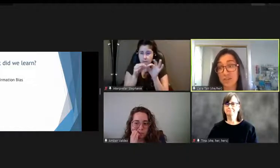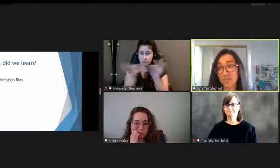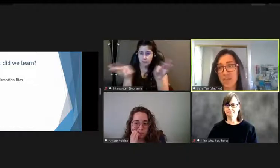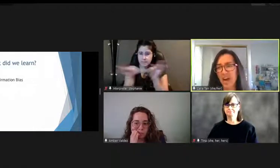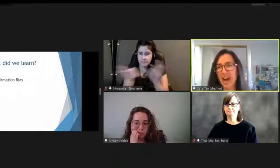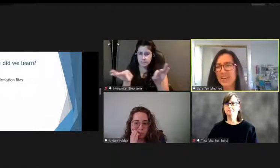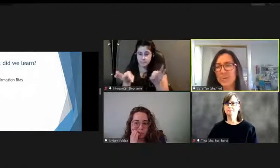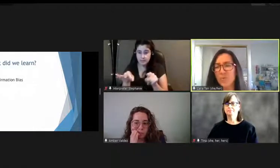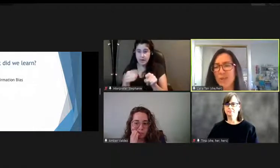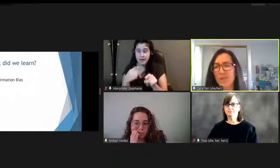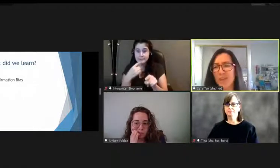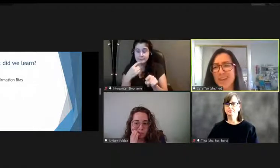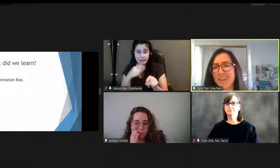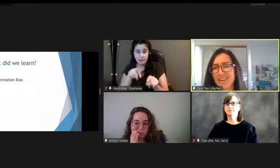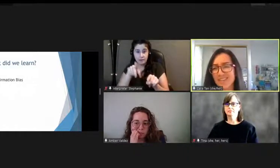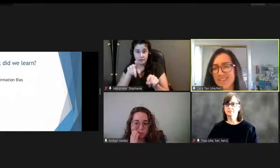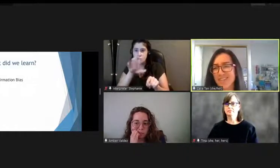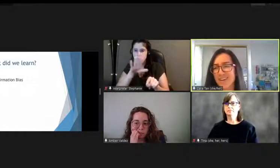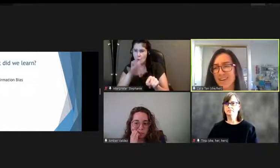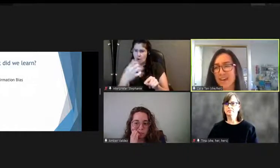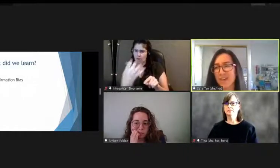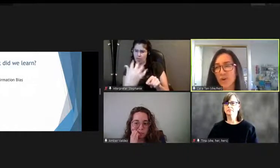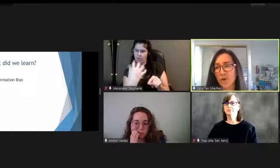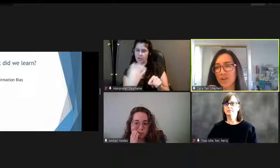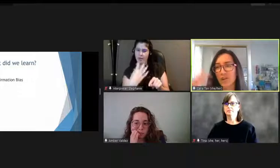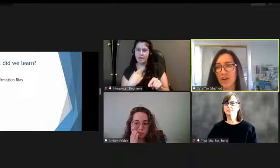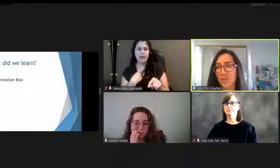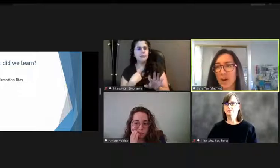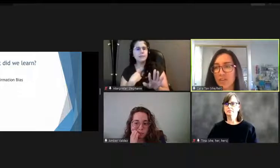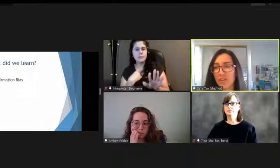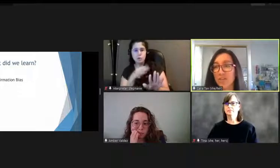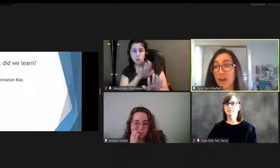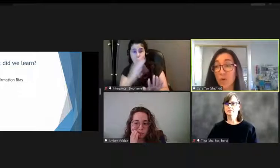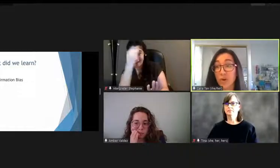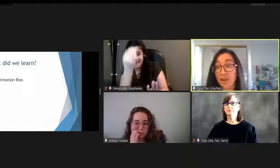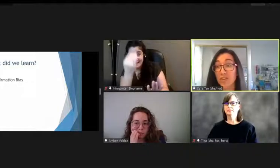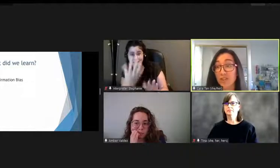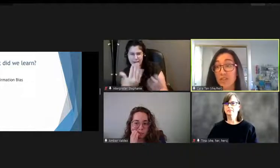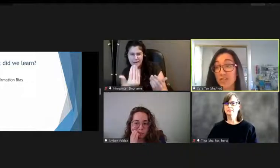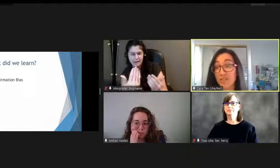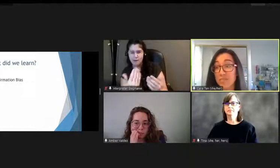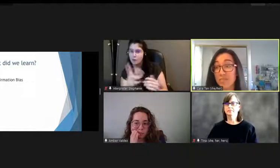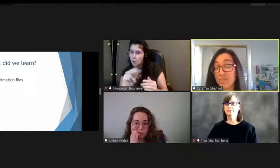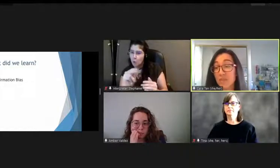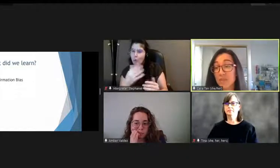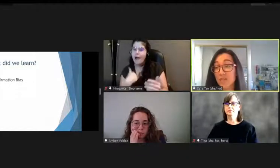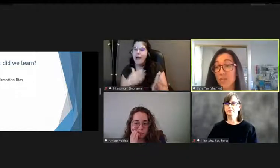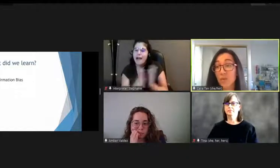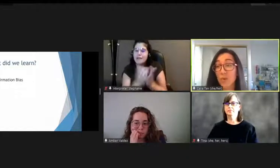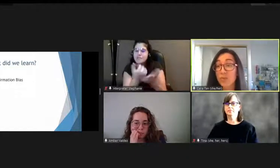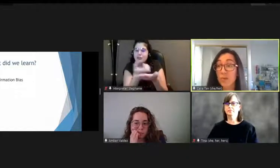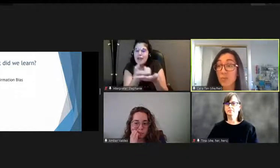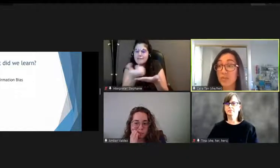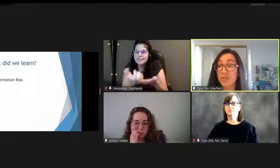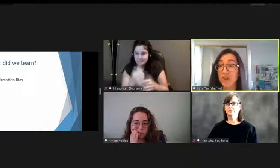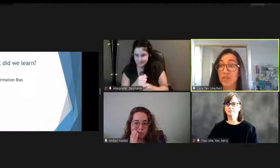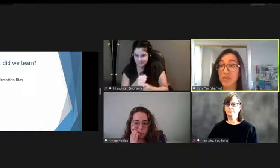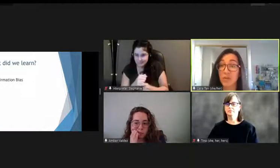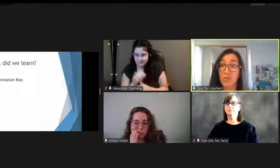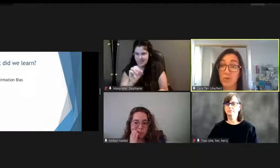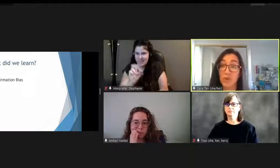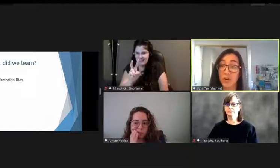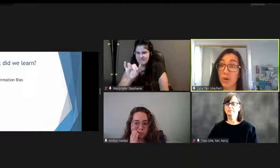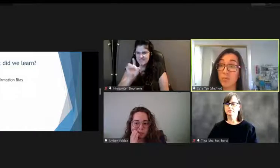disagrees? I didn't want your opinion, right? I didn't want another hypothesis. I wanted evidence. So when someone said